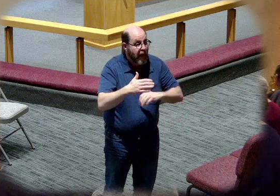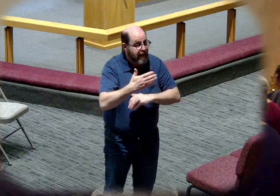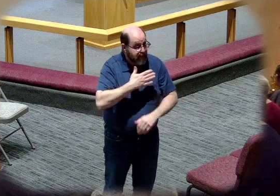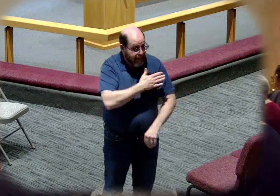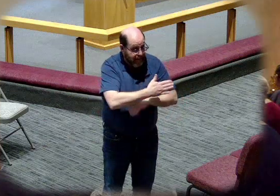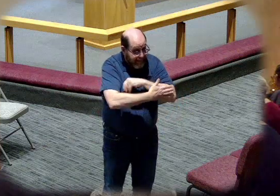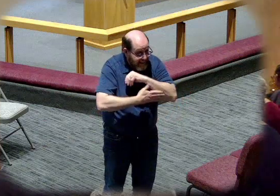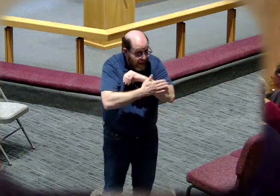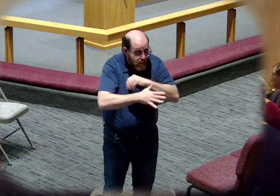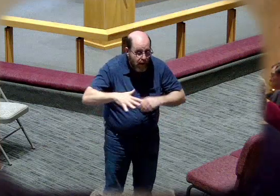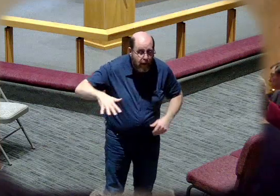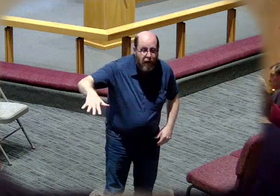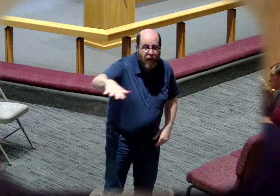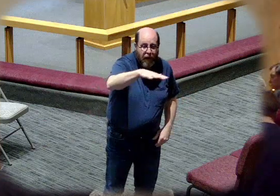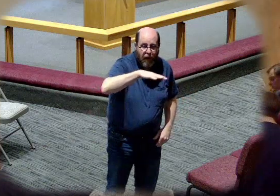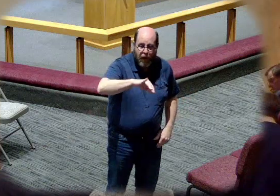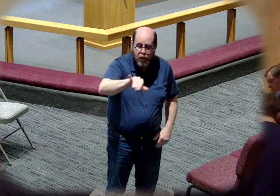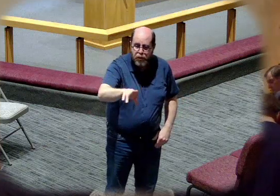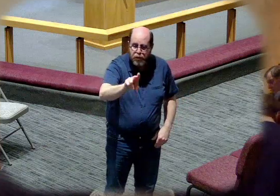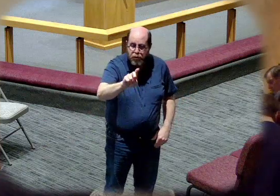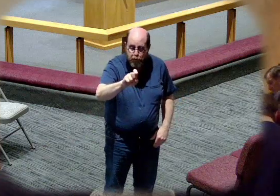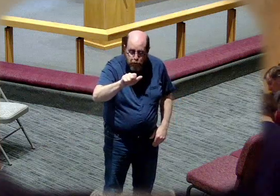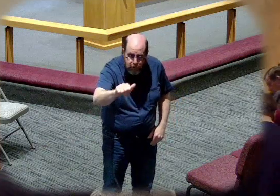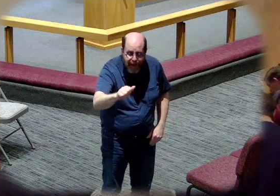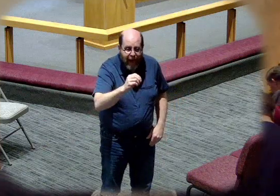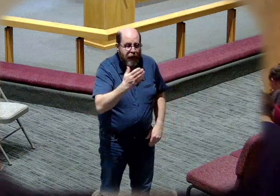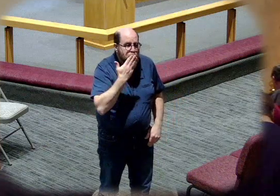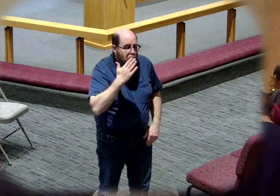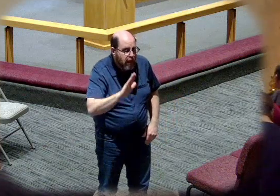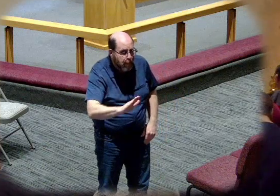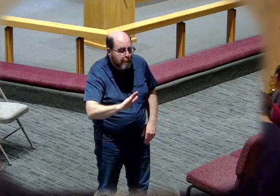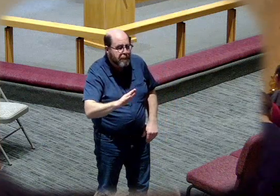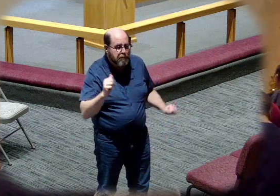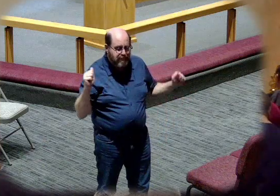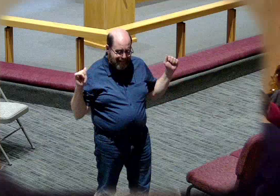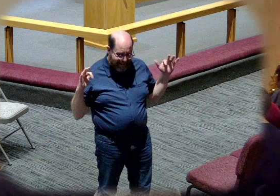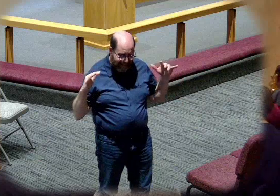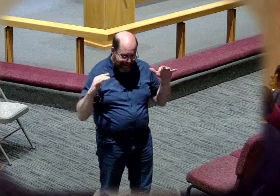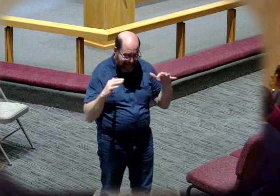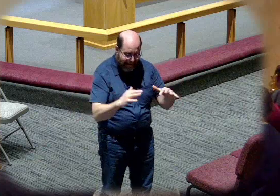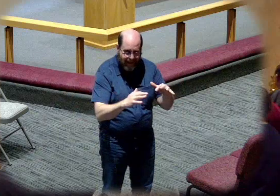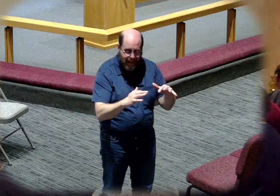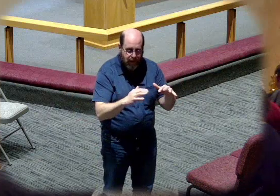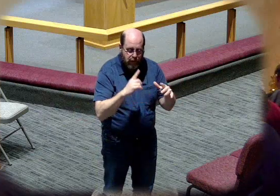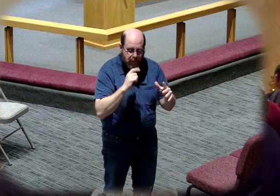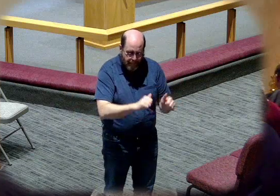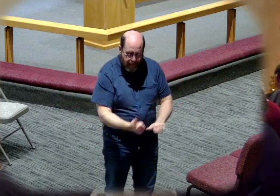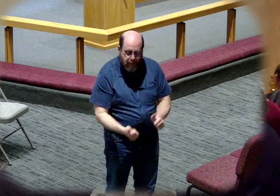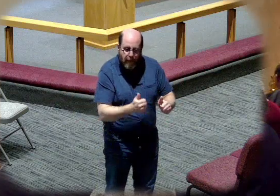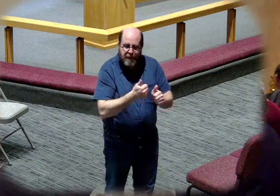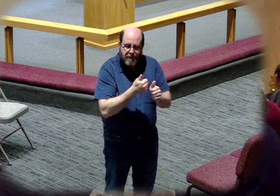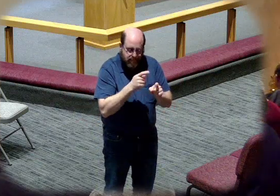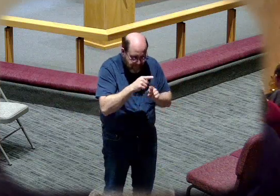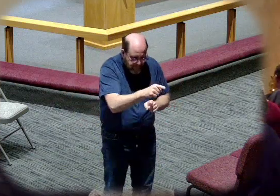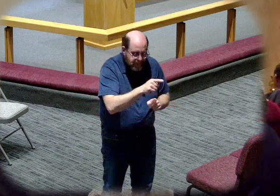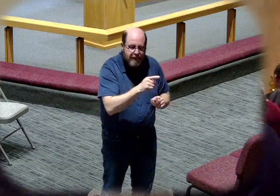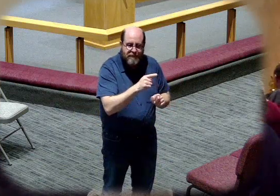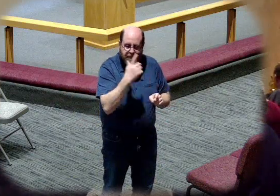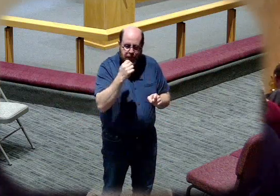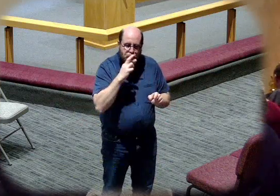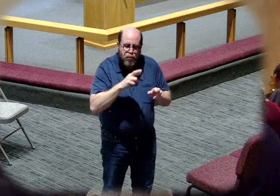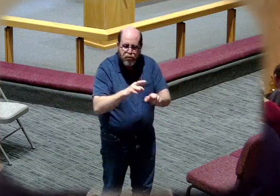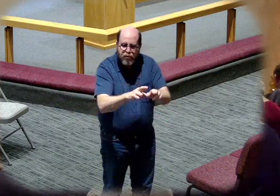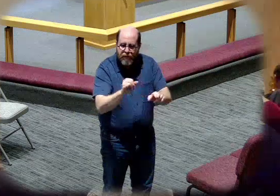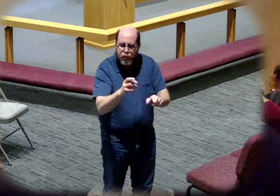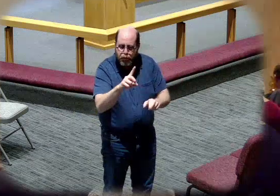Judea and all Jerusalem were going out to him and were being baptized by him in the river Jordan, confessing their